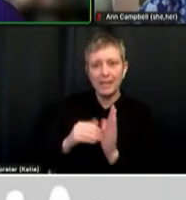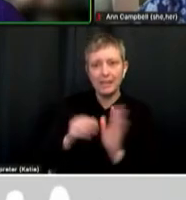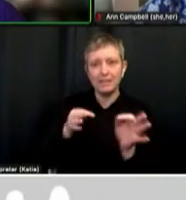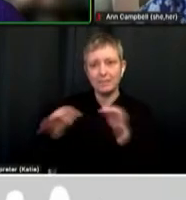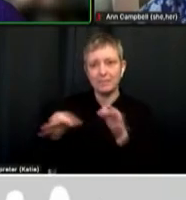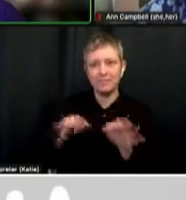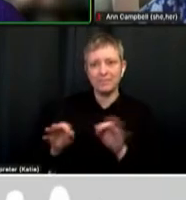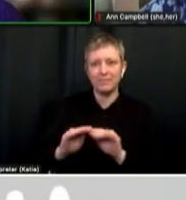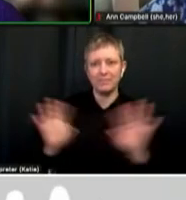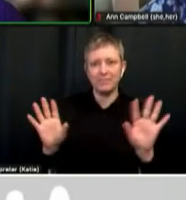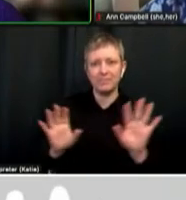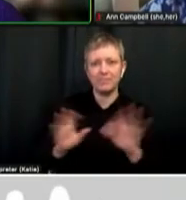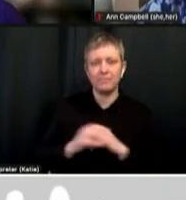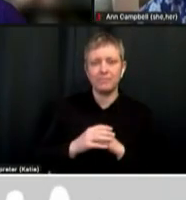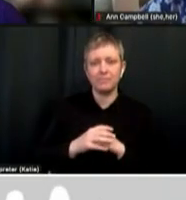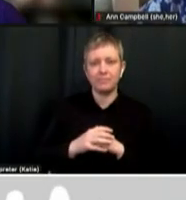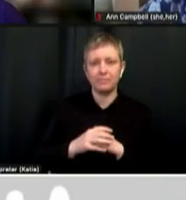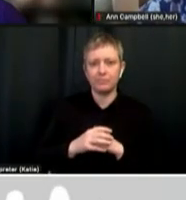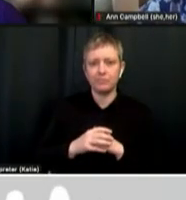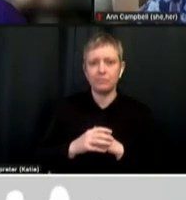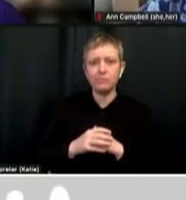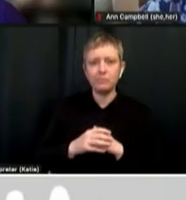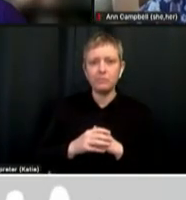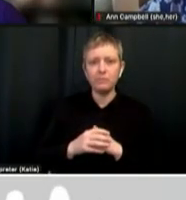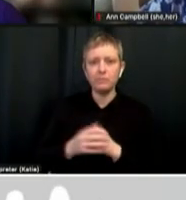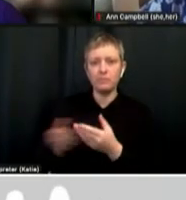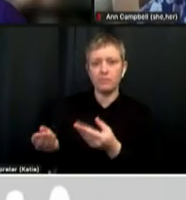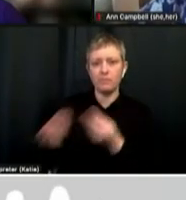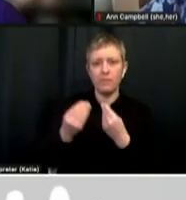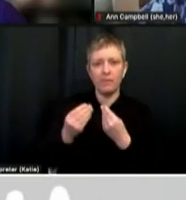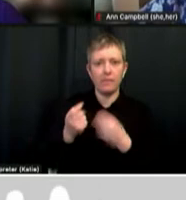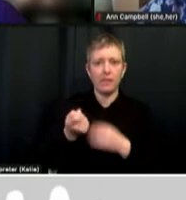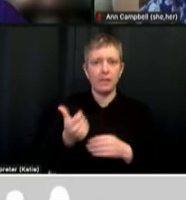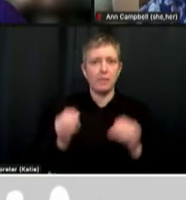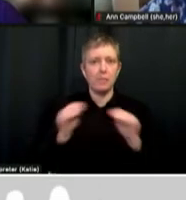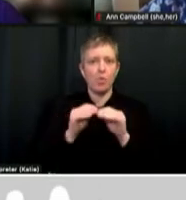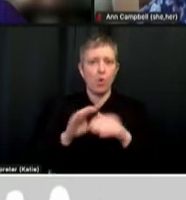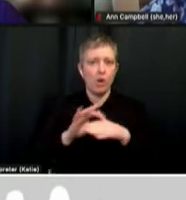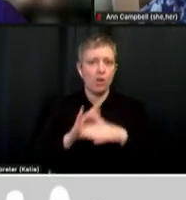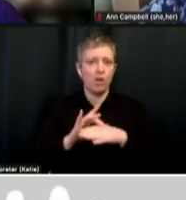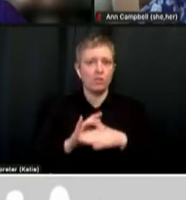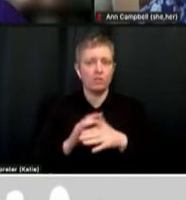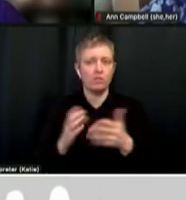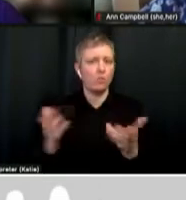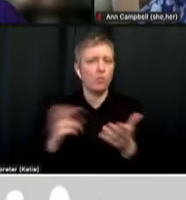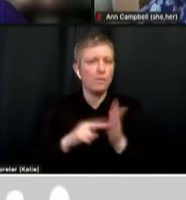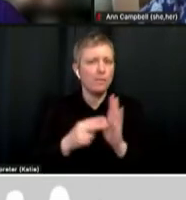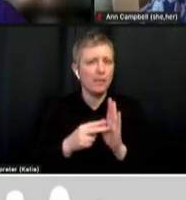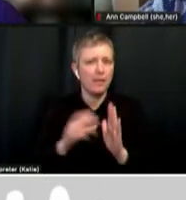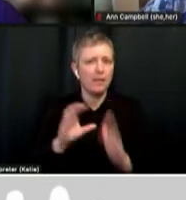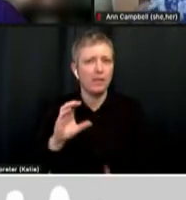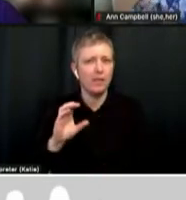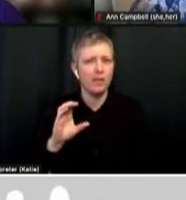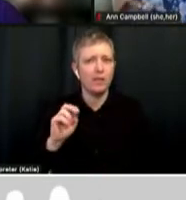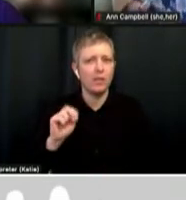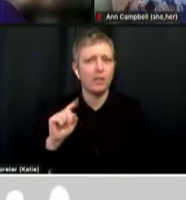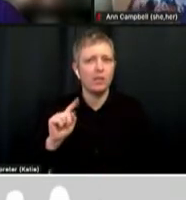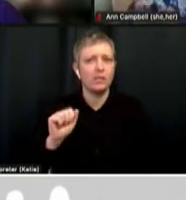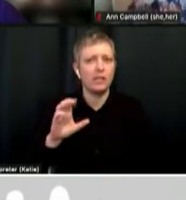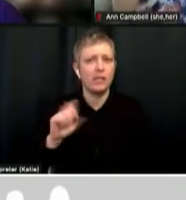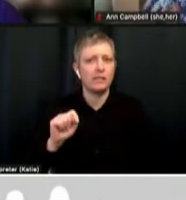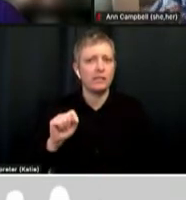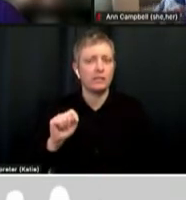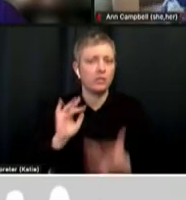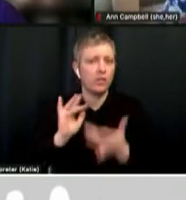with a little more context, what is a contact survey and who uses it,